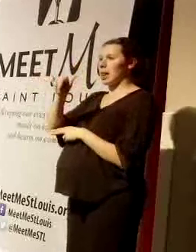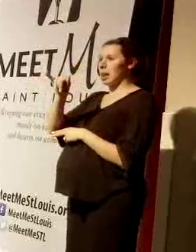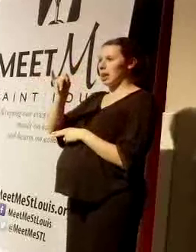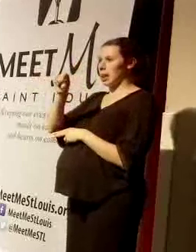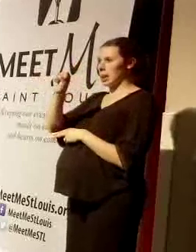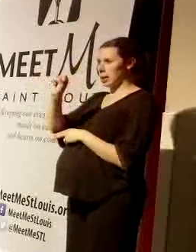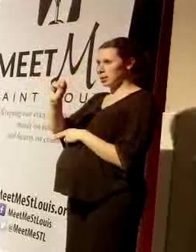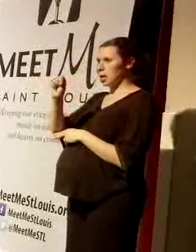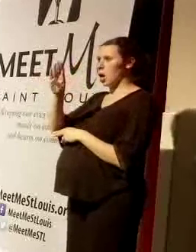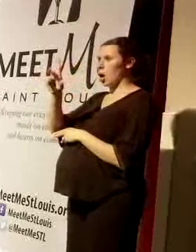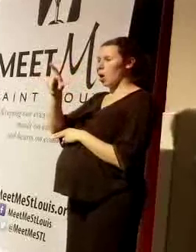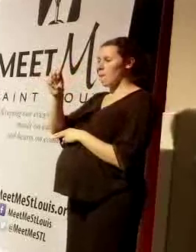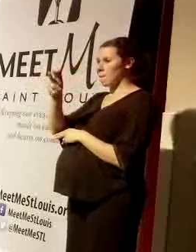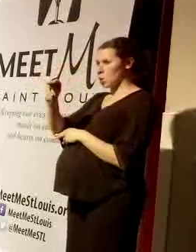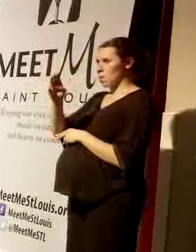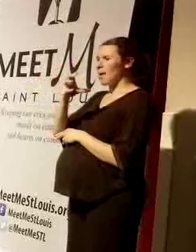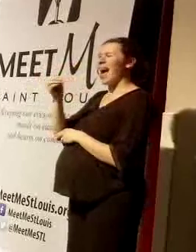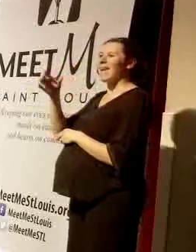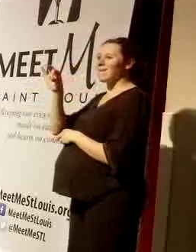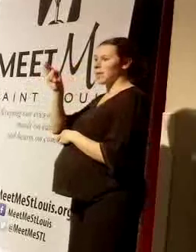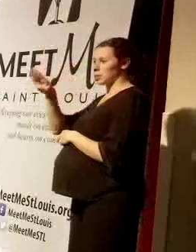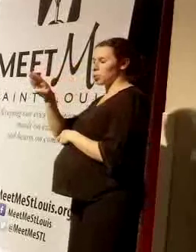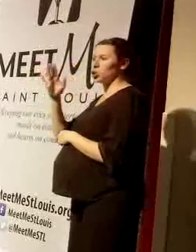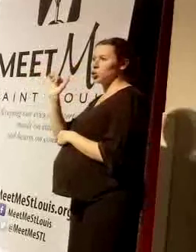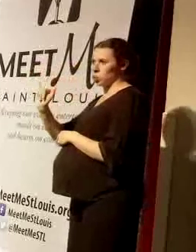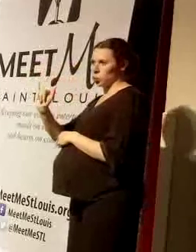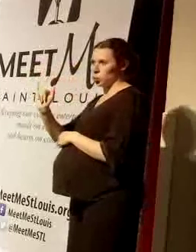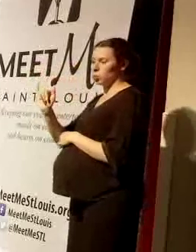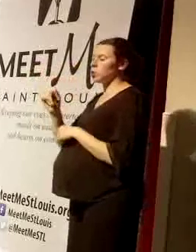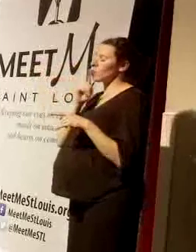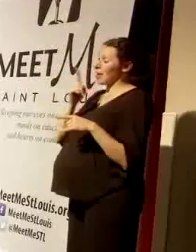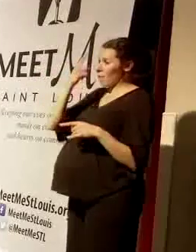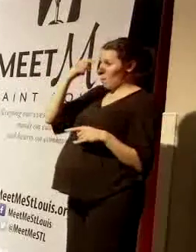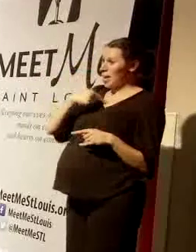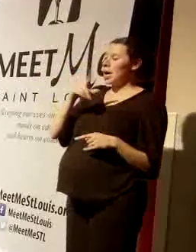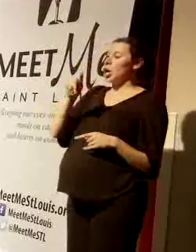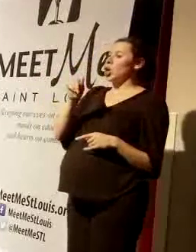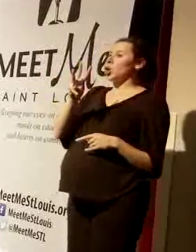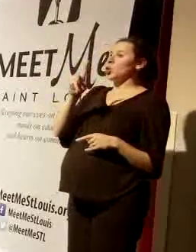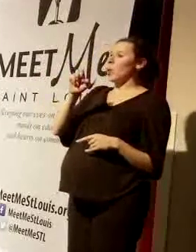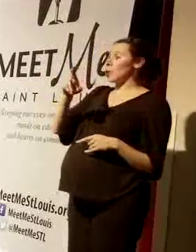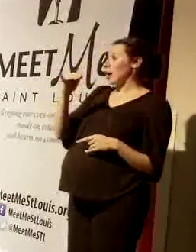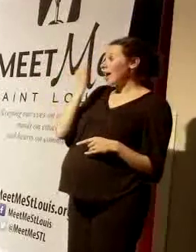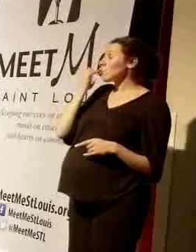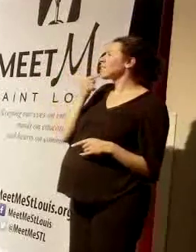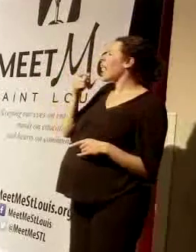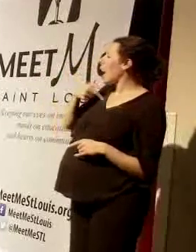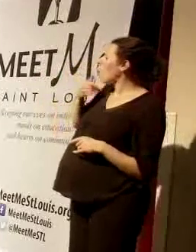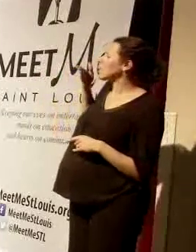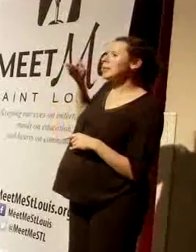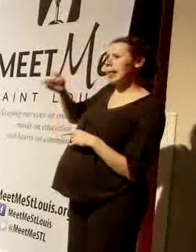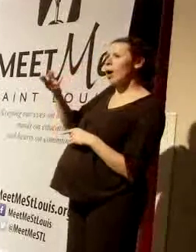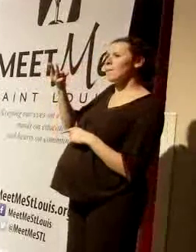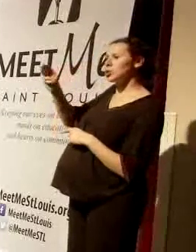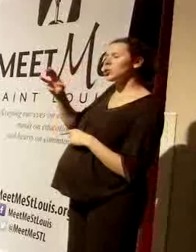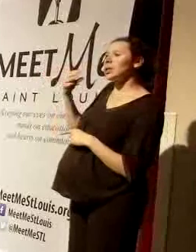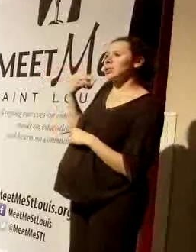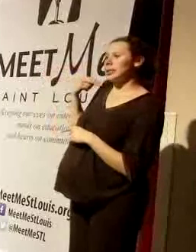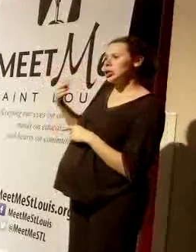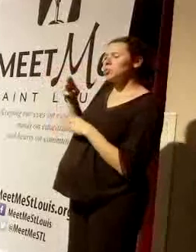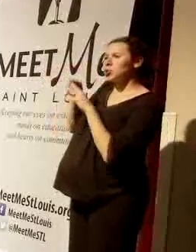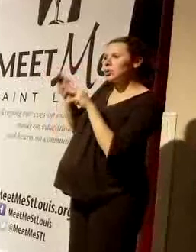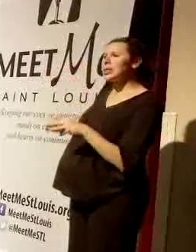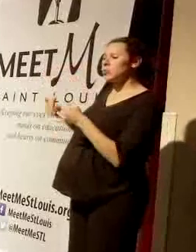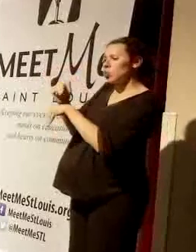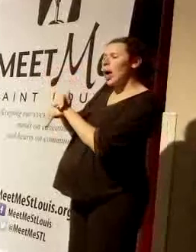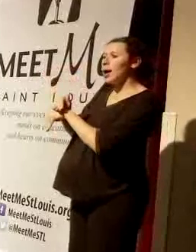Bloom. I have a website, lisabloom.com. But really, Twitter is the place. And if you tell me you were here tonight and you have some question or comment, I